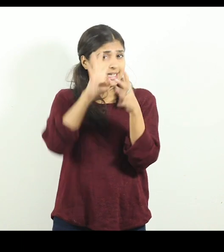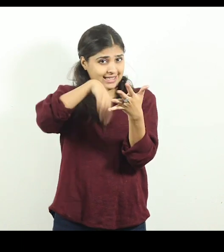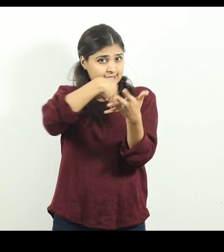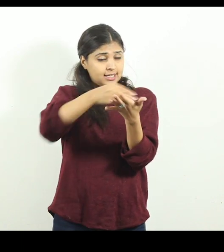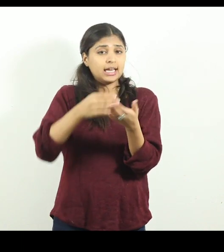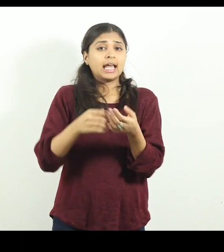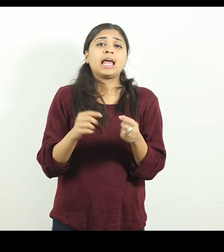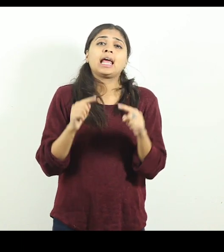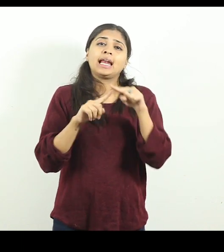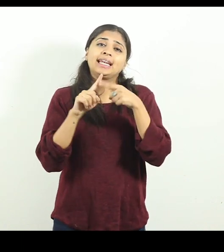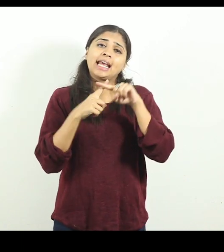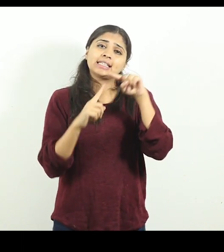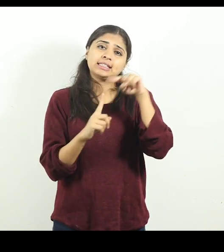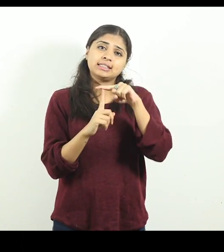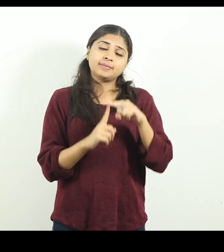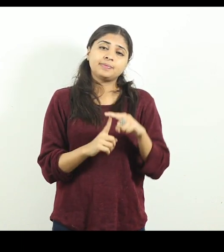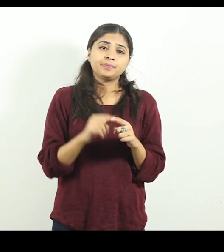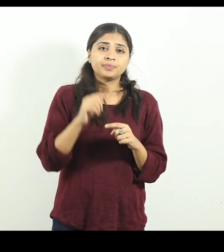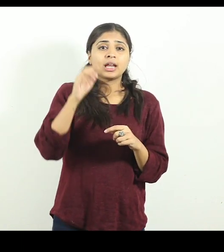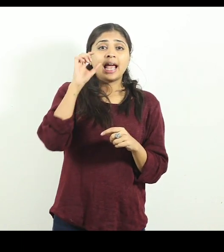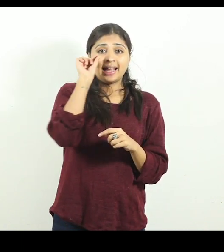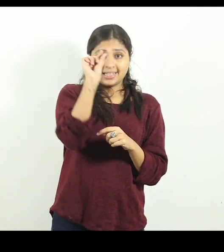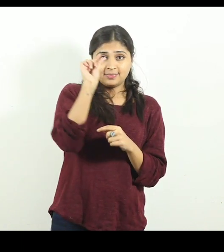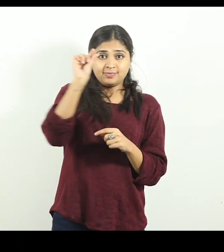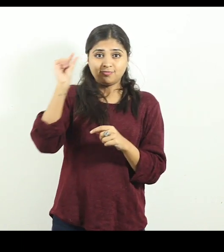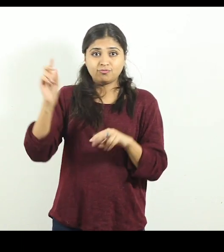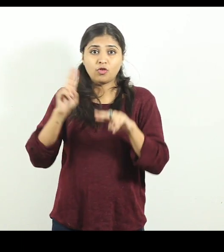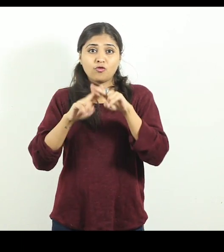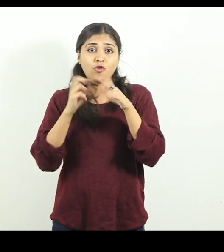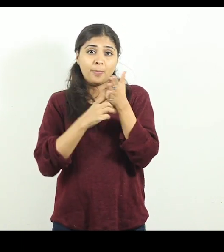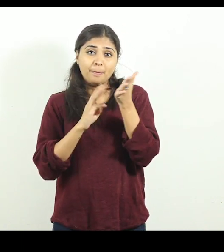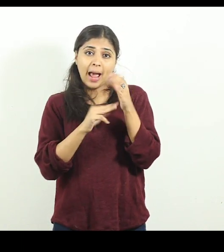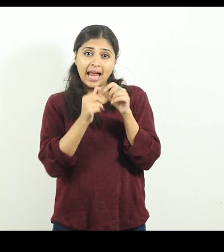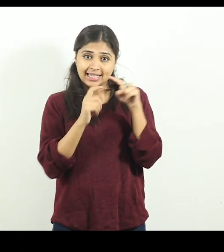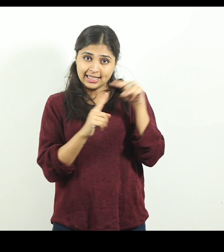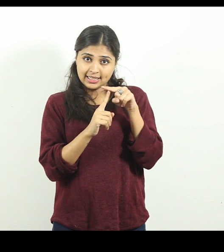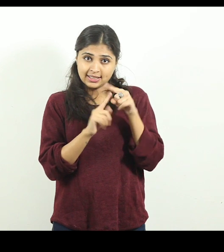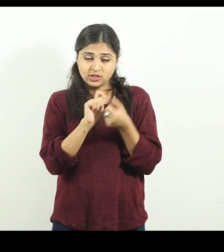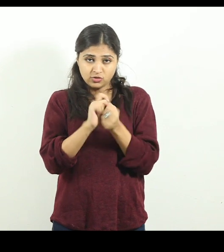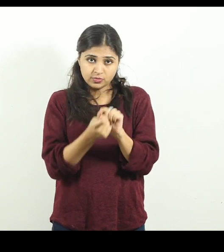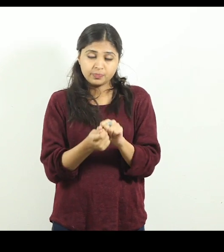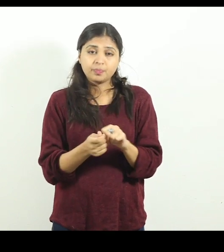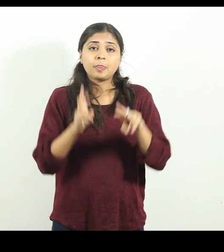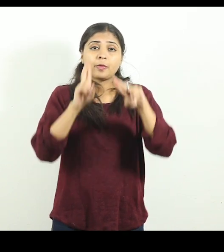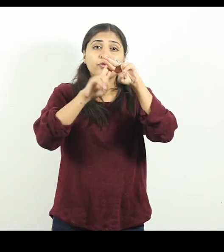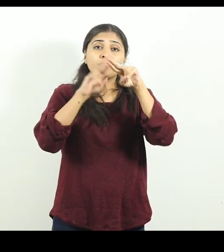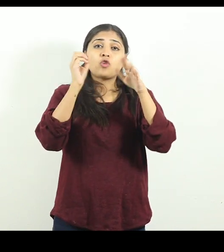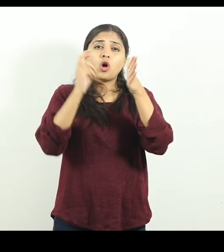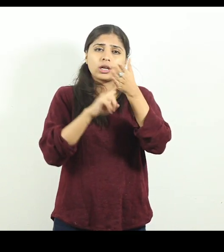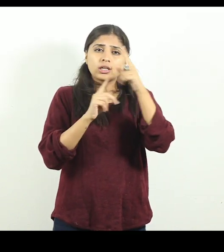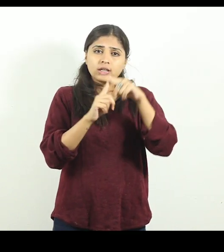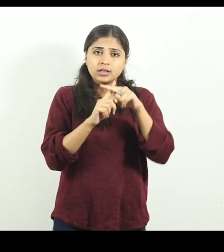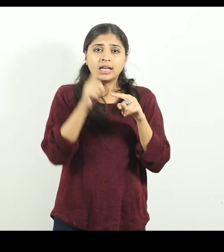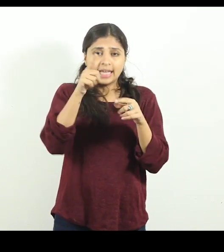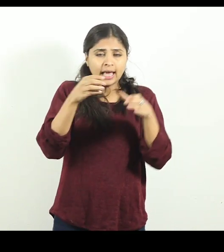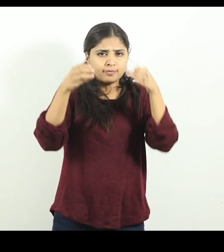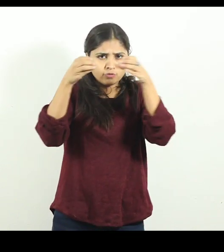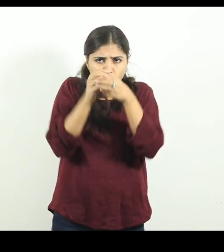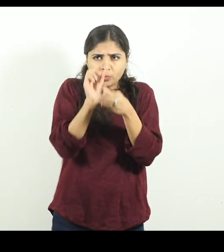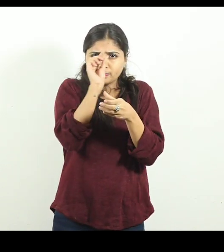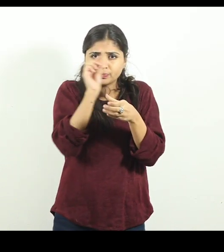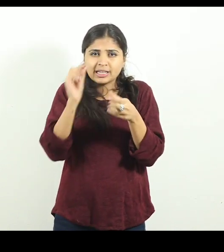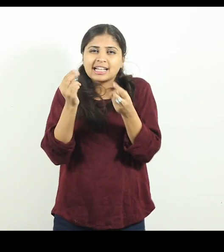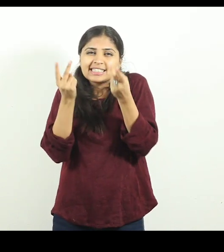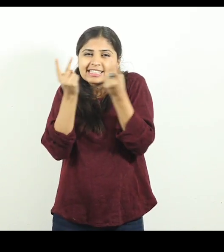group of characters that have similar appearance. Font attribution. Additions that enhance your font